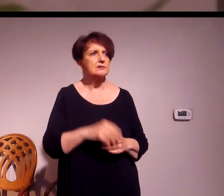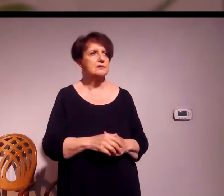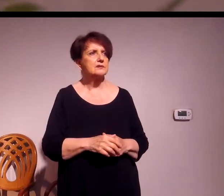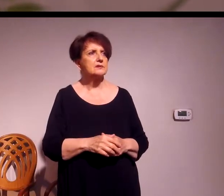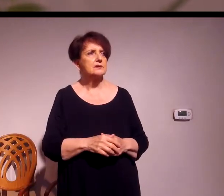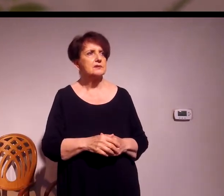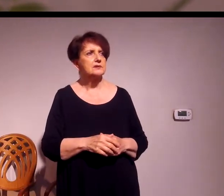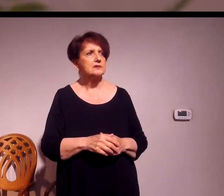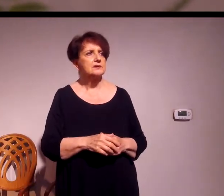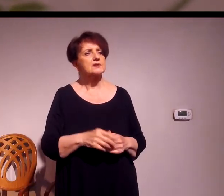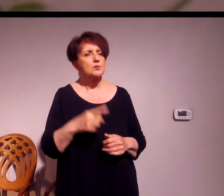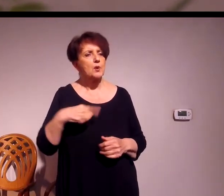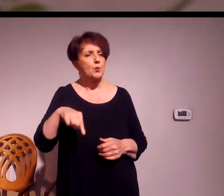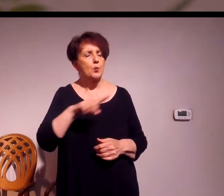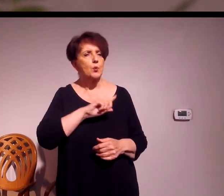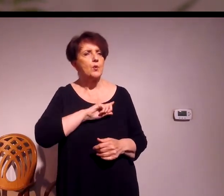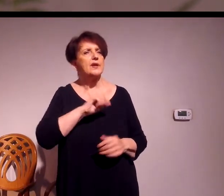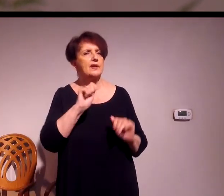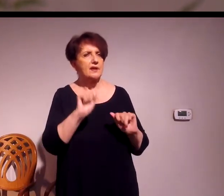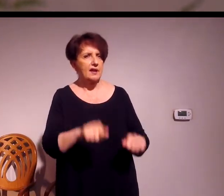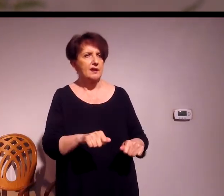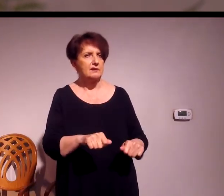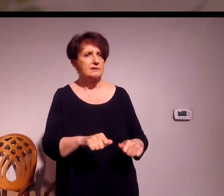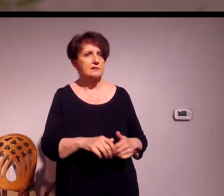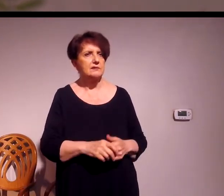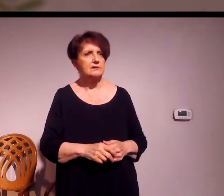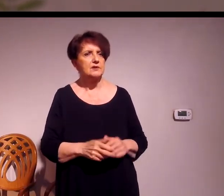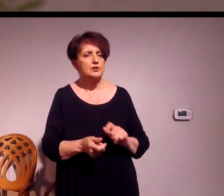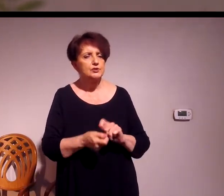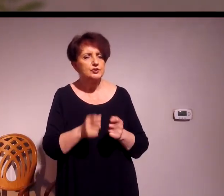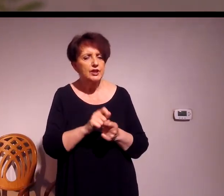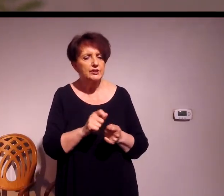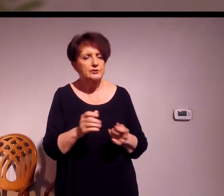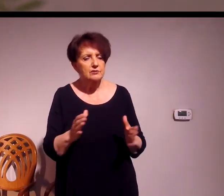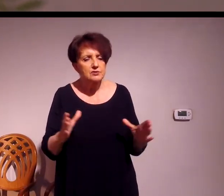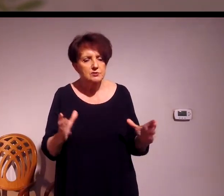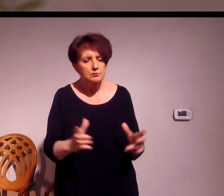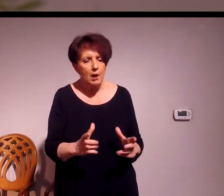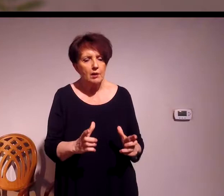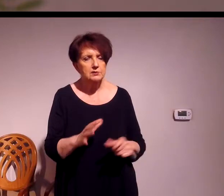do, how we can change our own little small space.